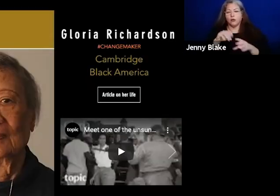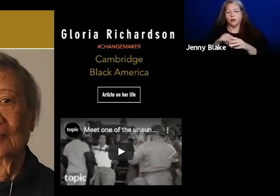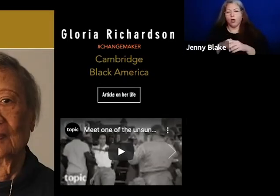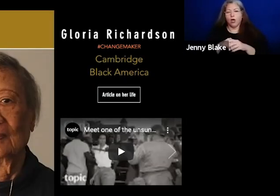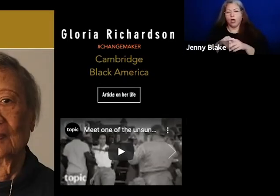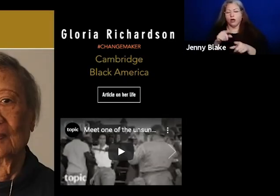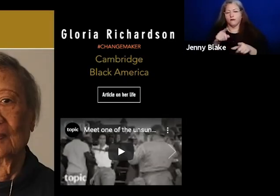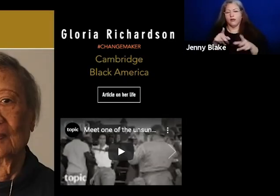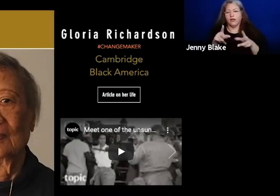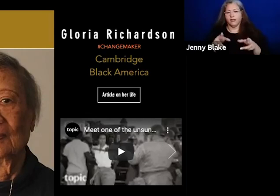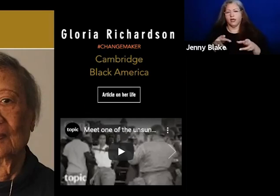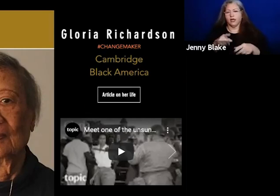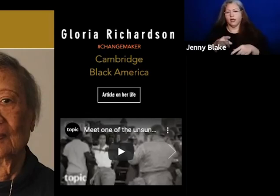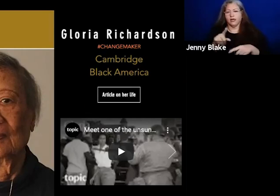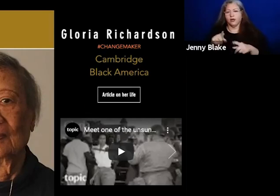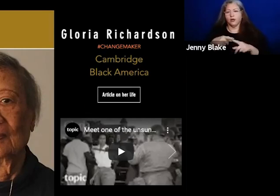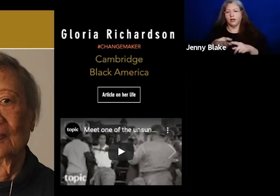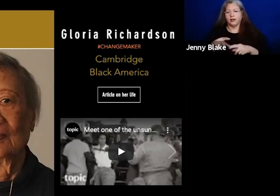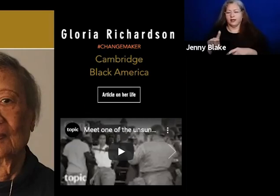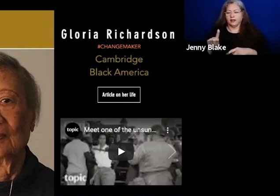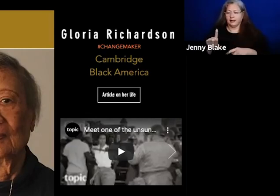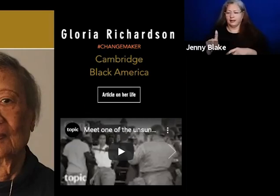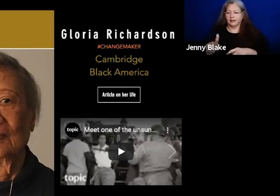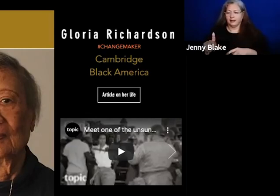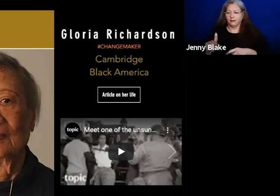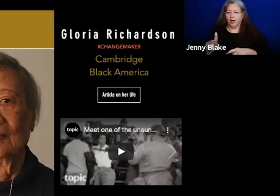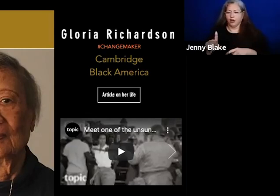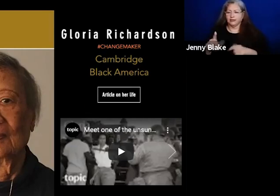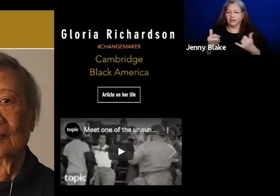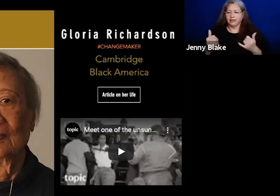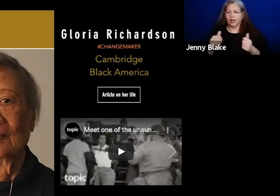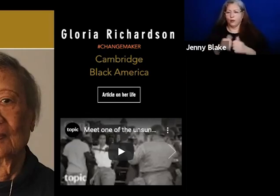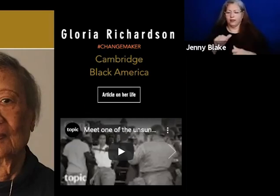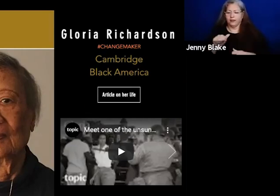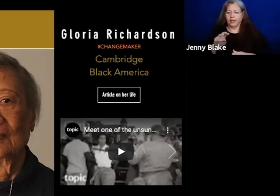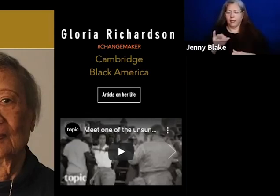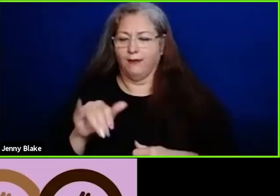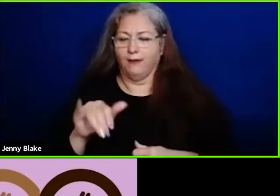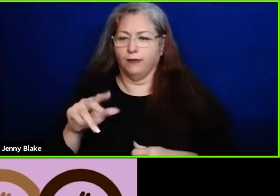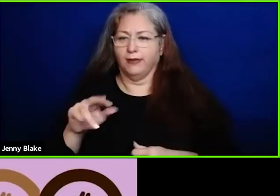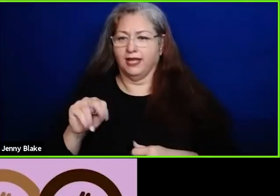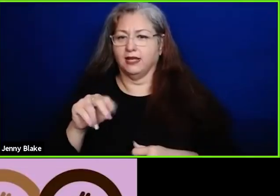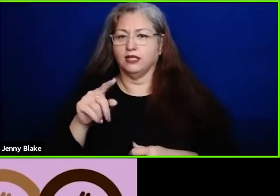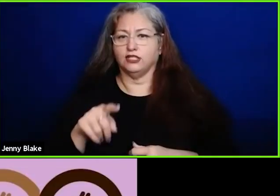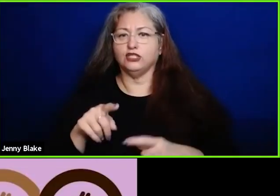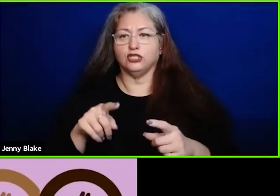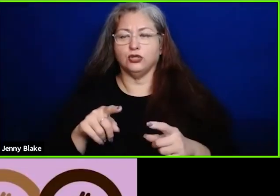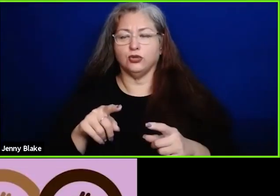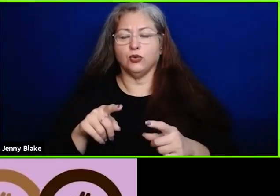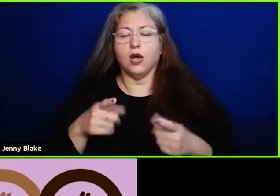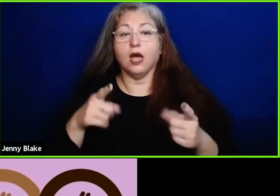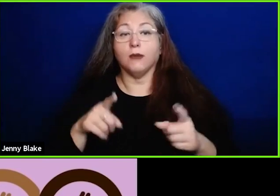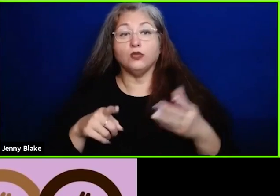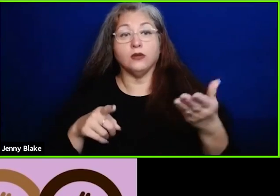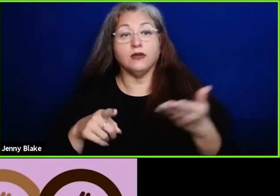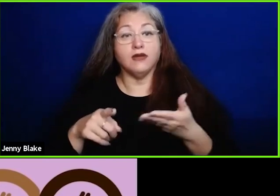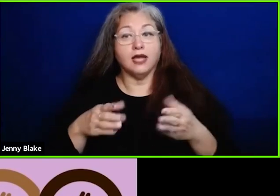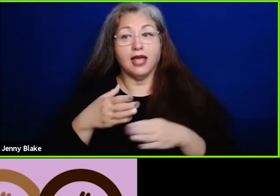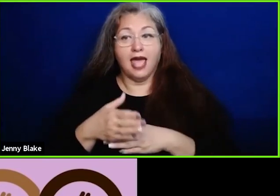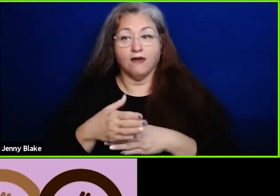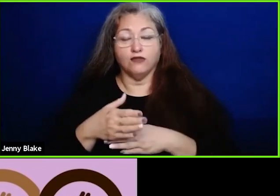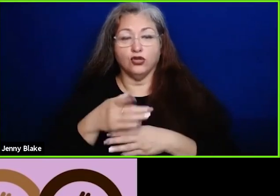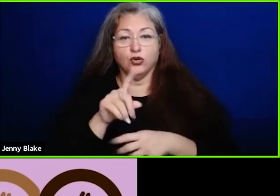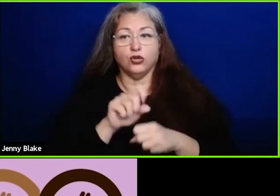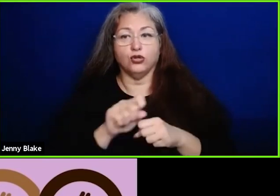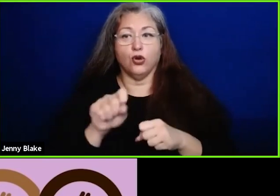here with Democracy Now with Amy Goodman. And she was invited to, after her work